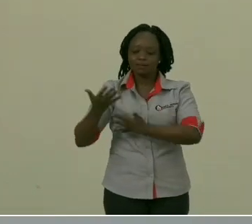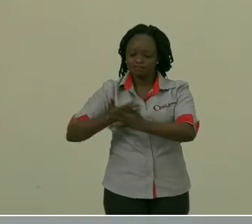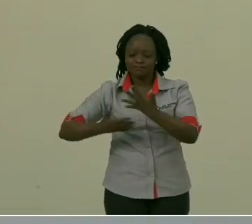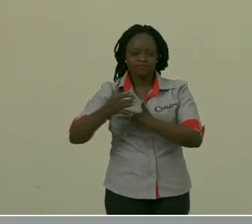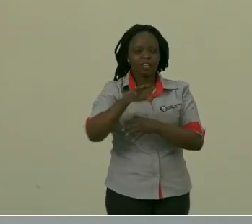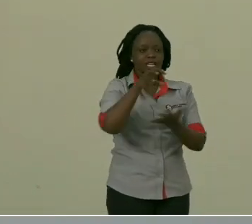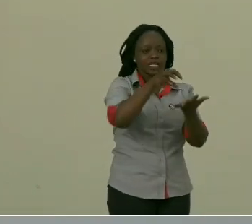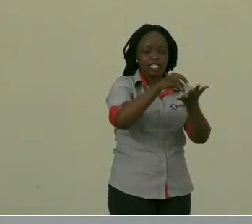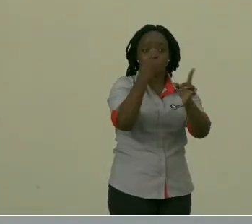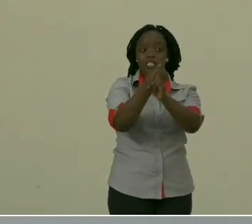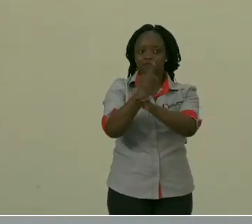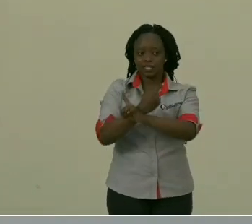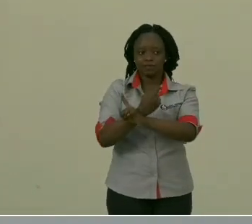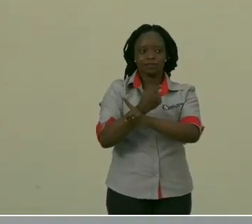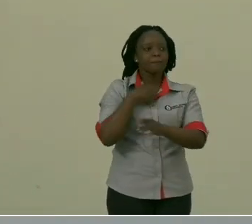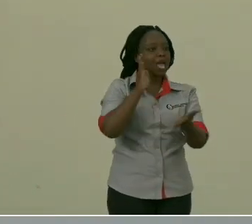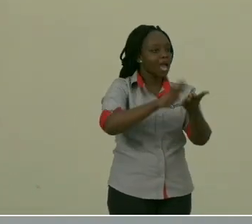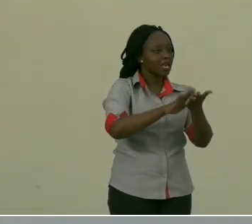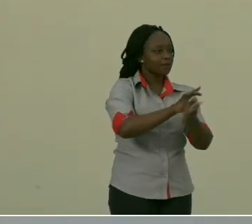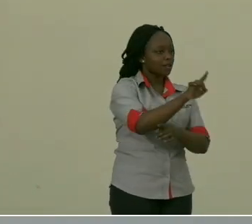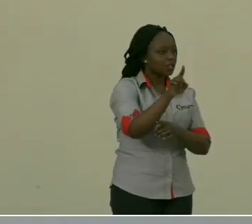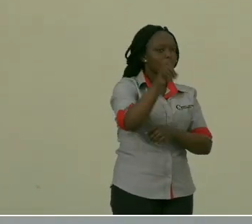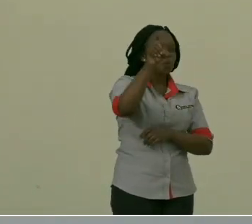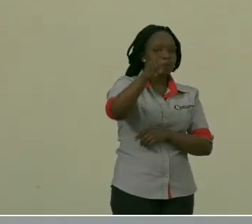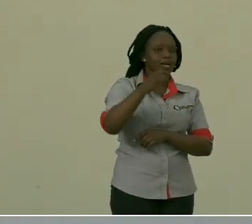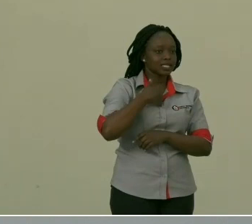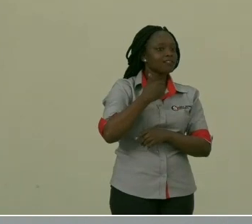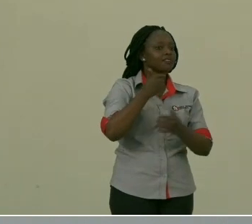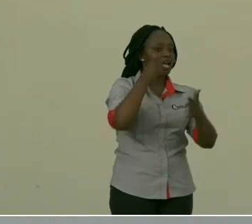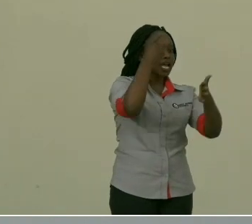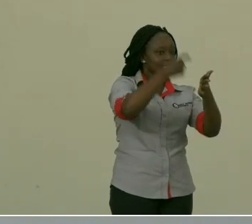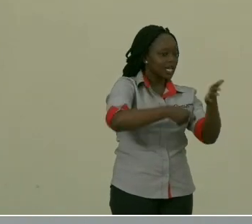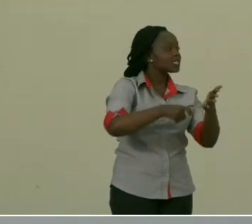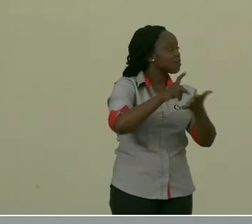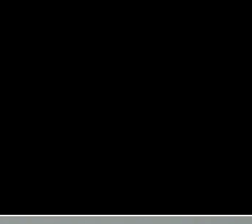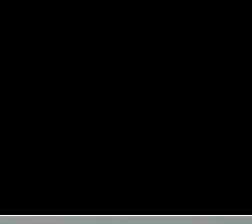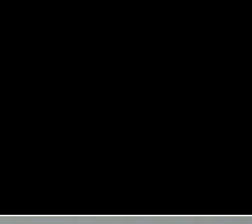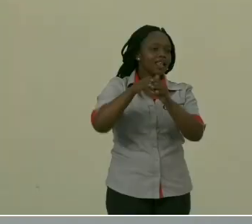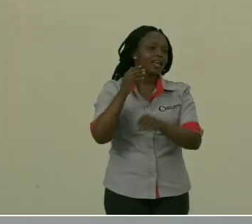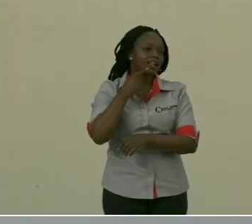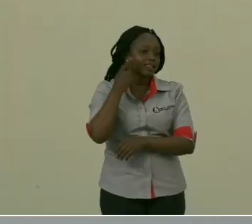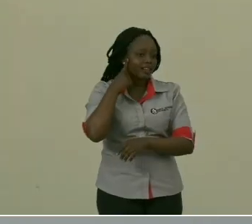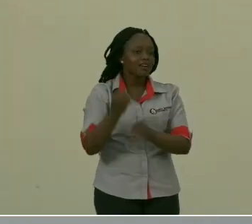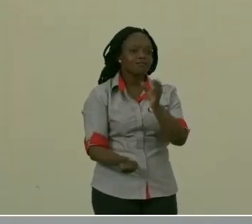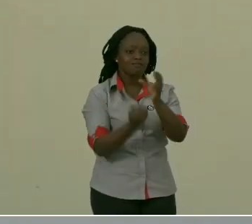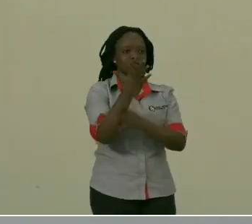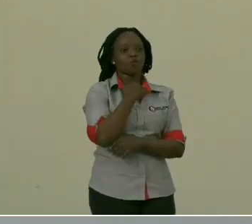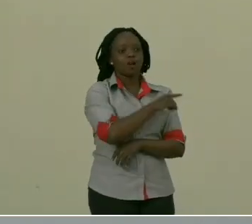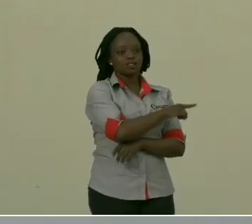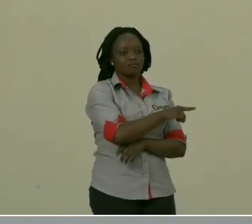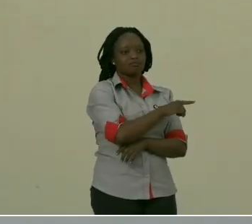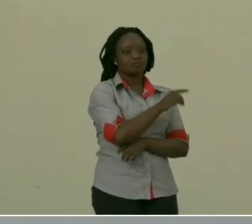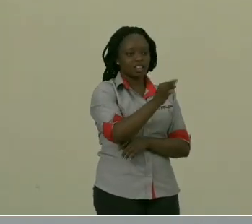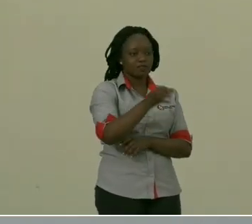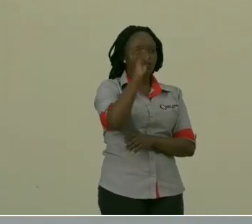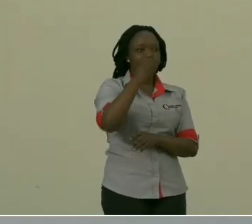institutions. But I recommend probably we need to have a tax club in deaf institutions so that it can be easier for the team from